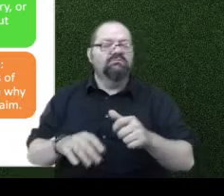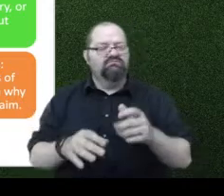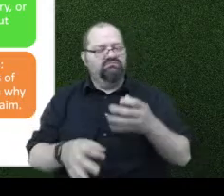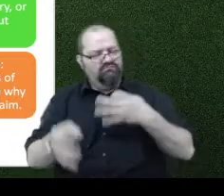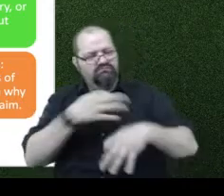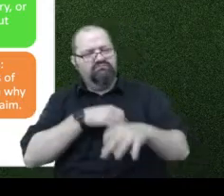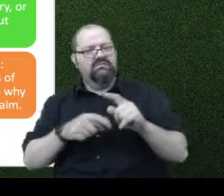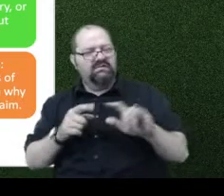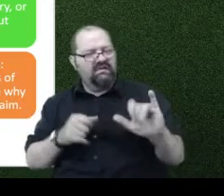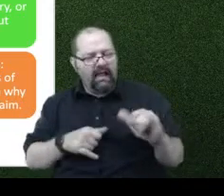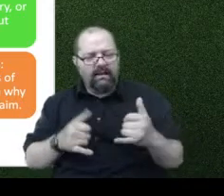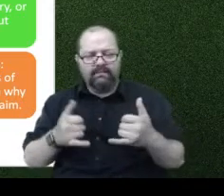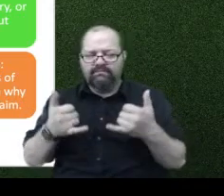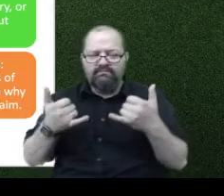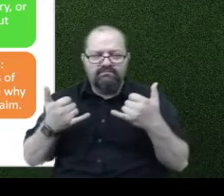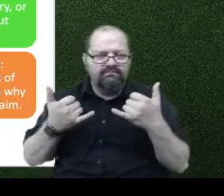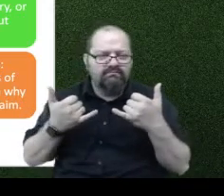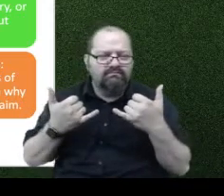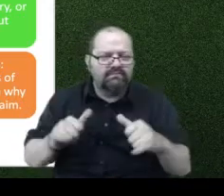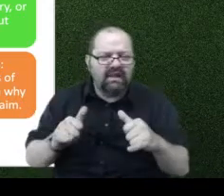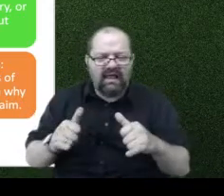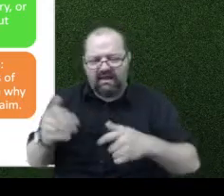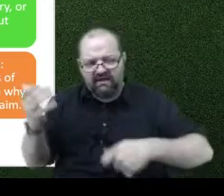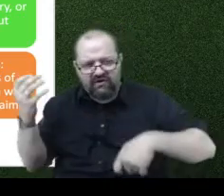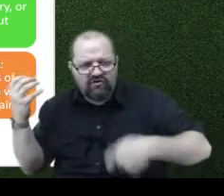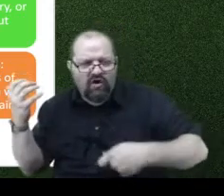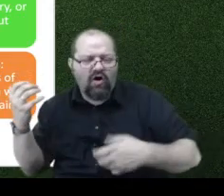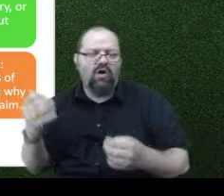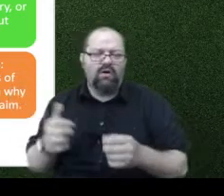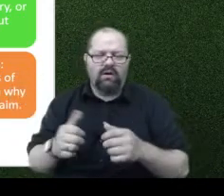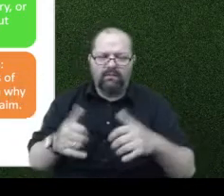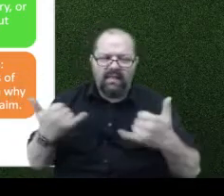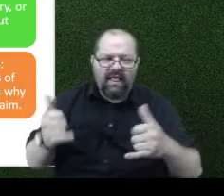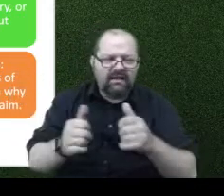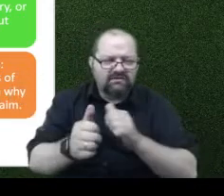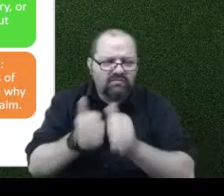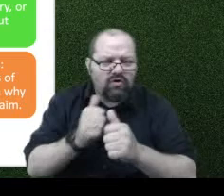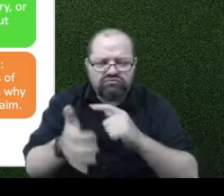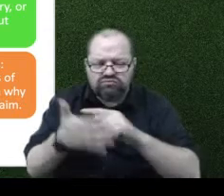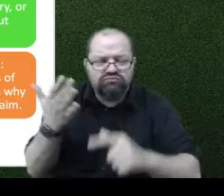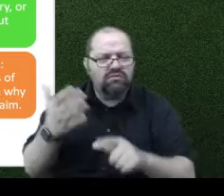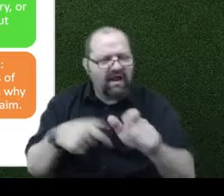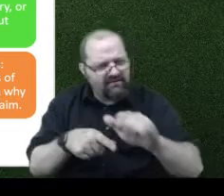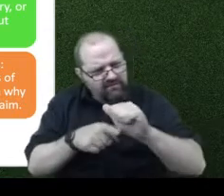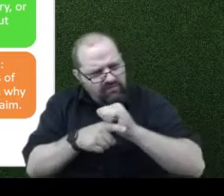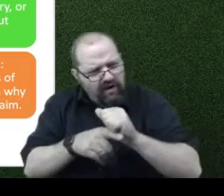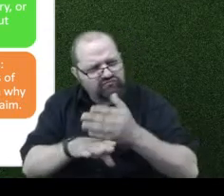a rocking chair, or becoming good at a sport. Don't give up. Good luck.